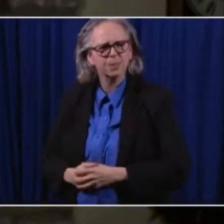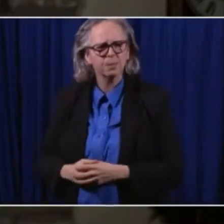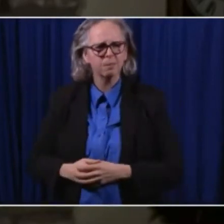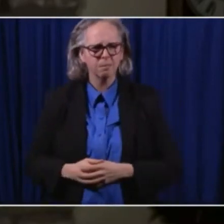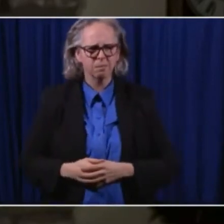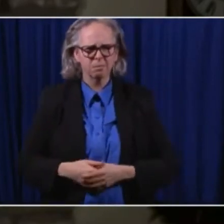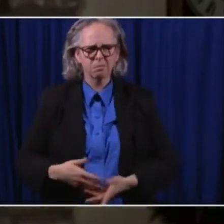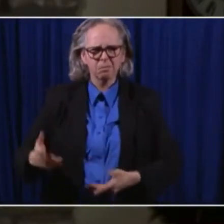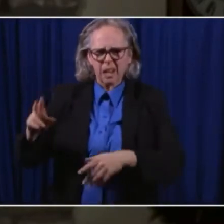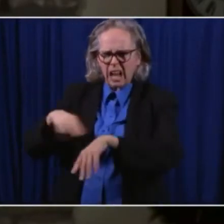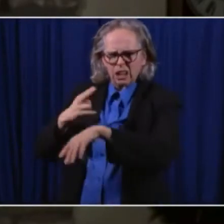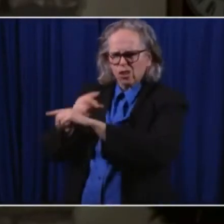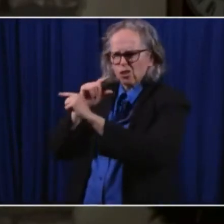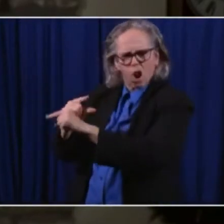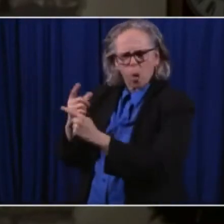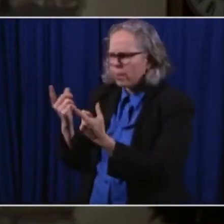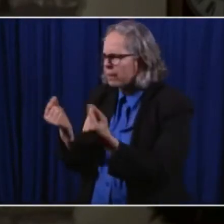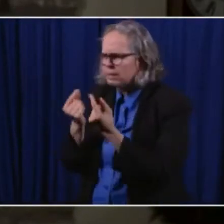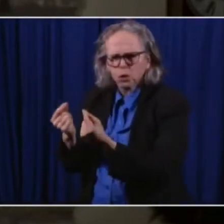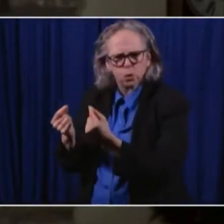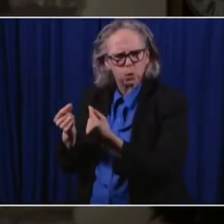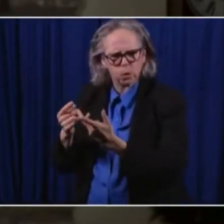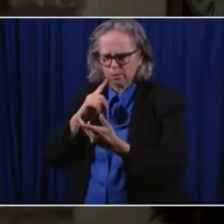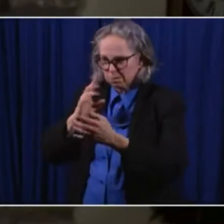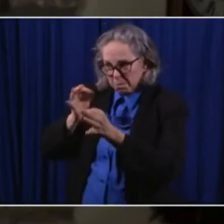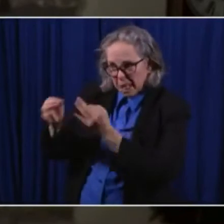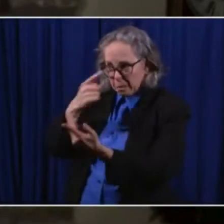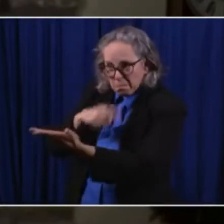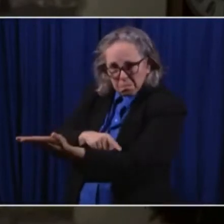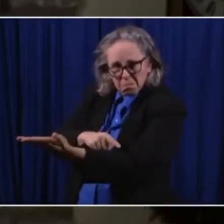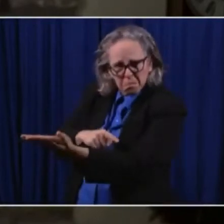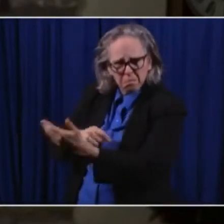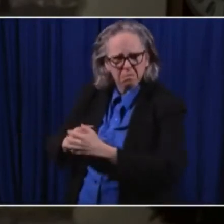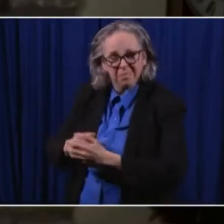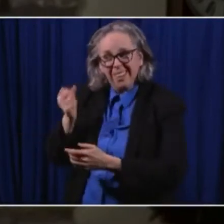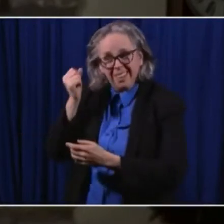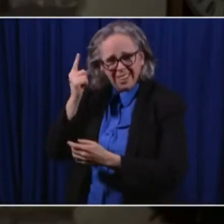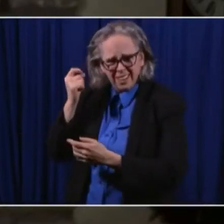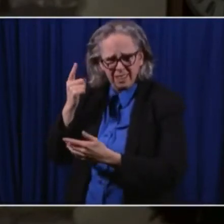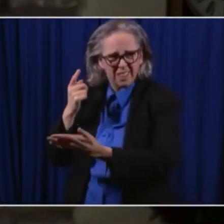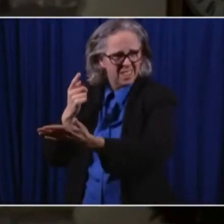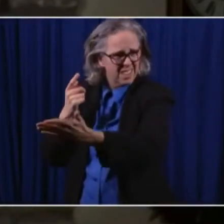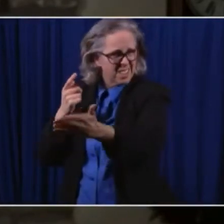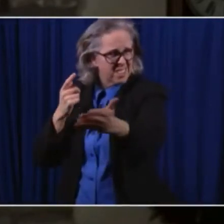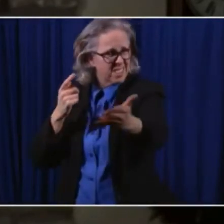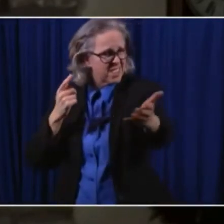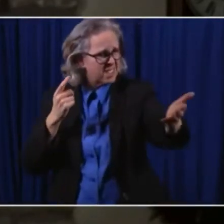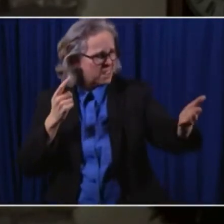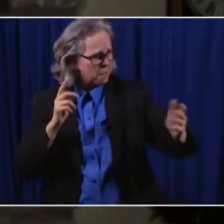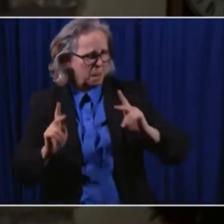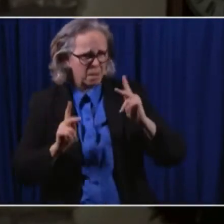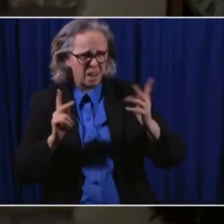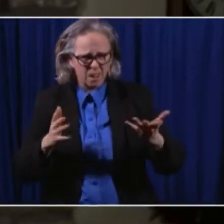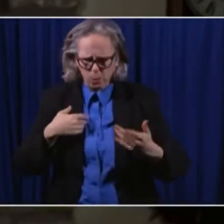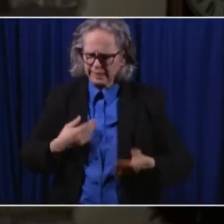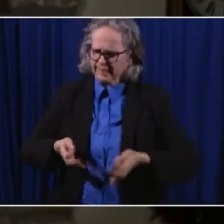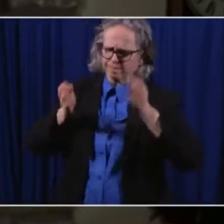pandemic. And, we have not made any decision yet in regard to the deployment of the Guard as far as